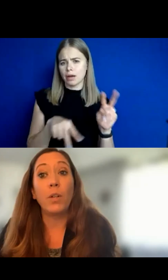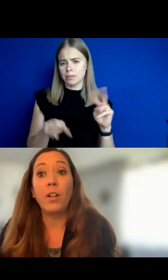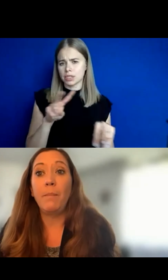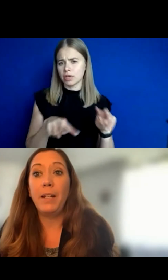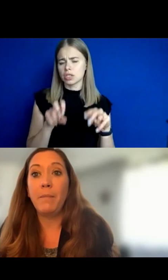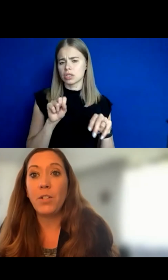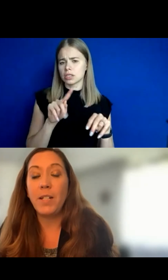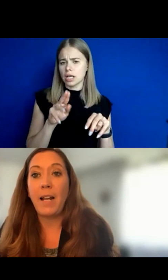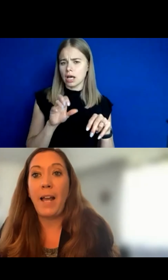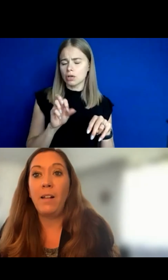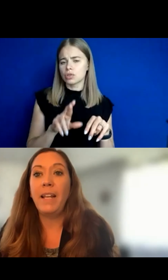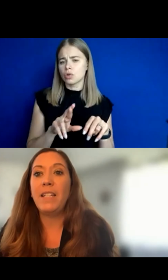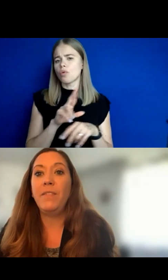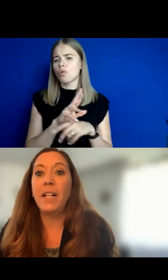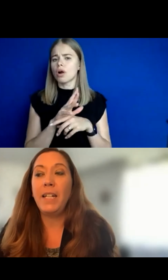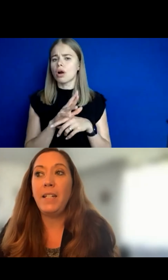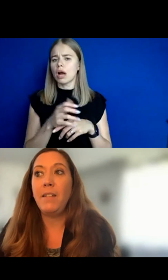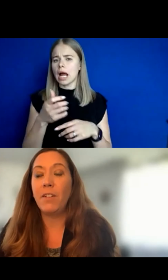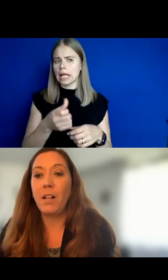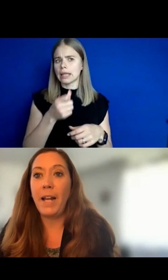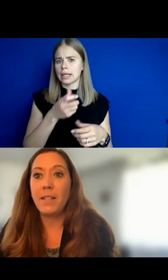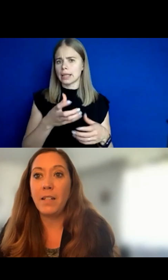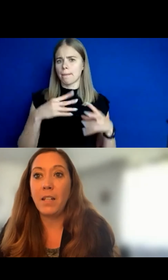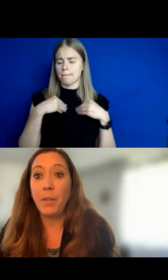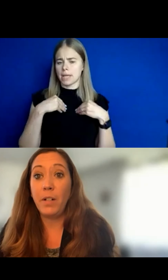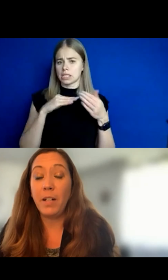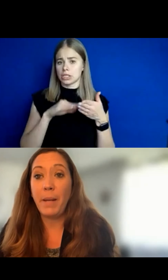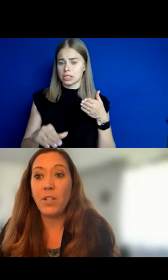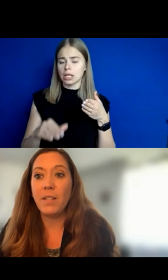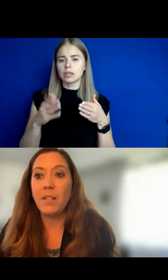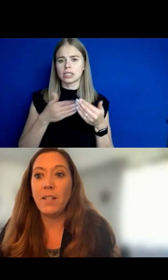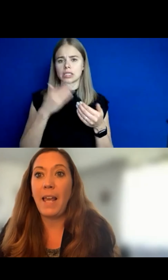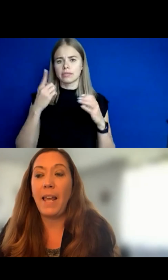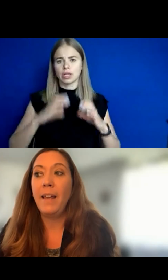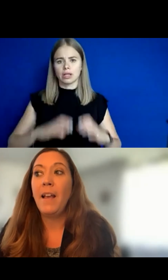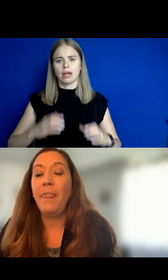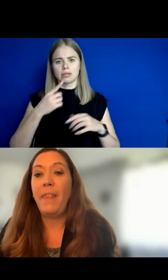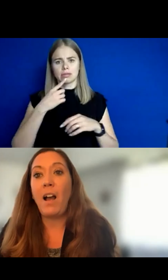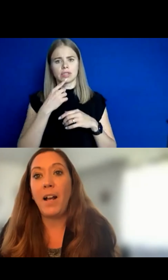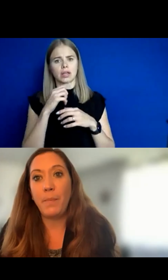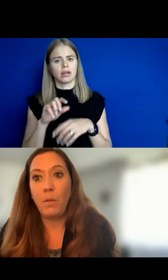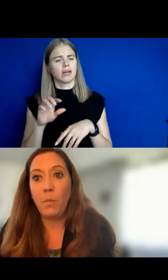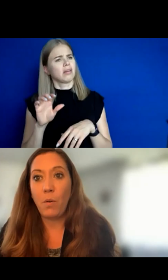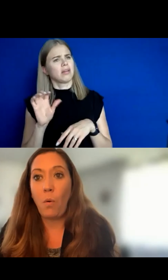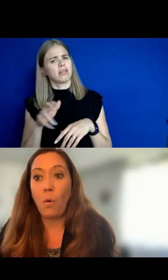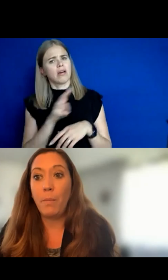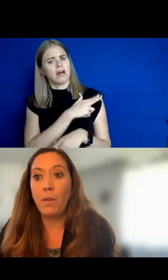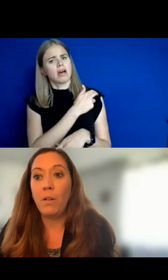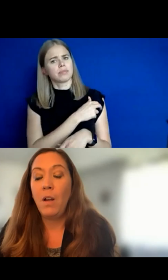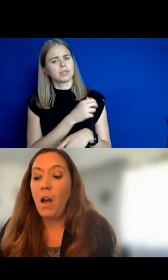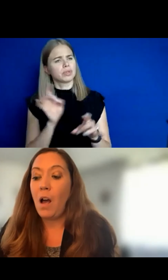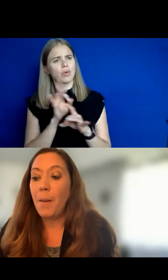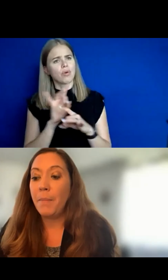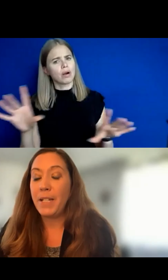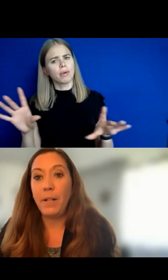status, or you're going to be in admission denial, it's very easy for clients in the community or patients to say, that hospital was a